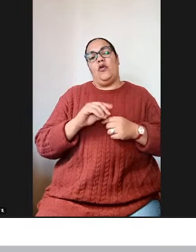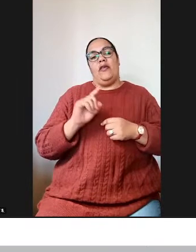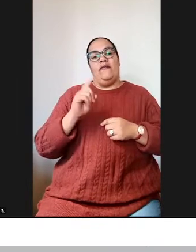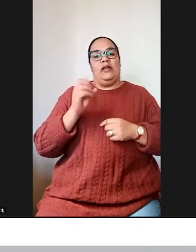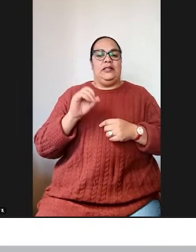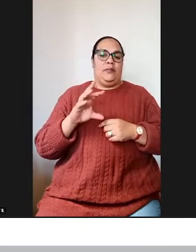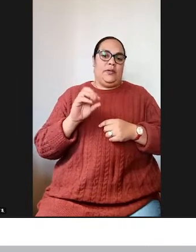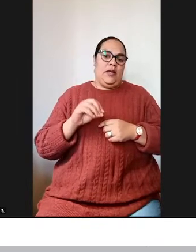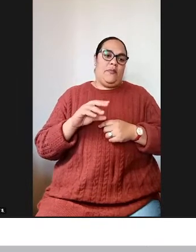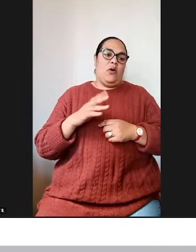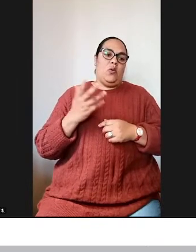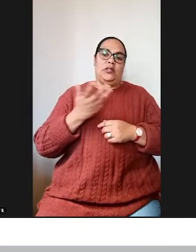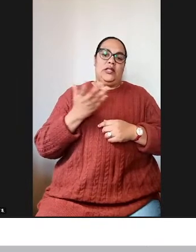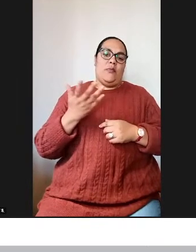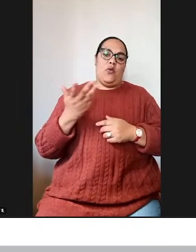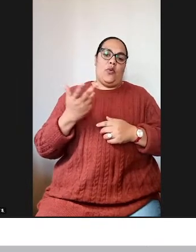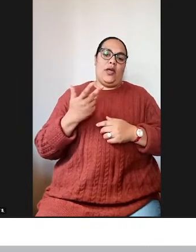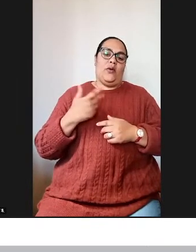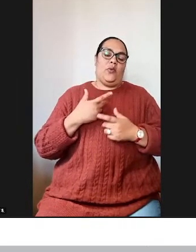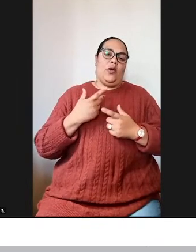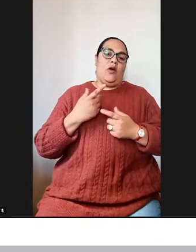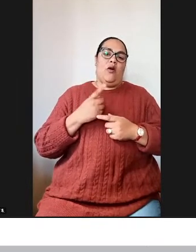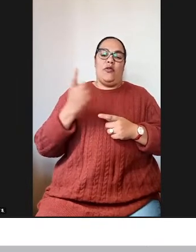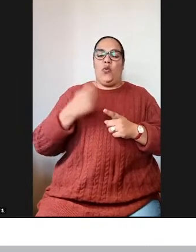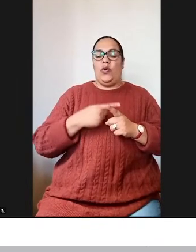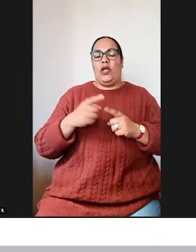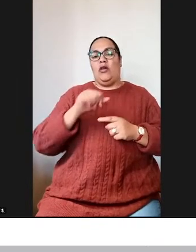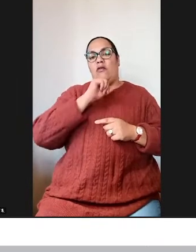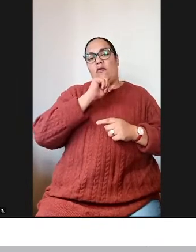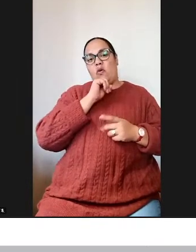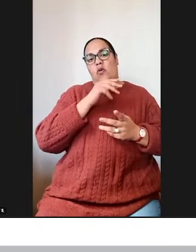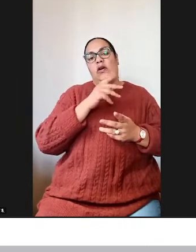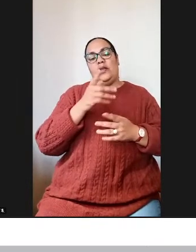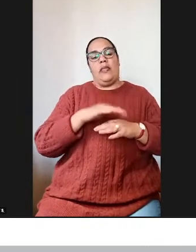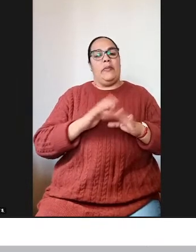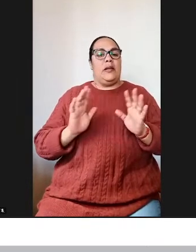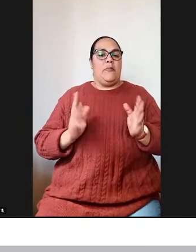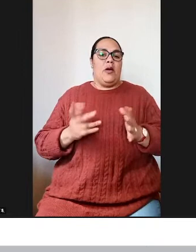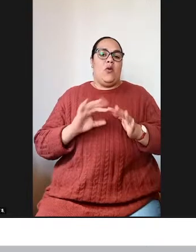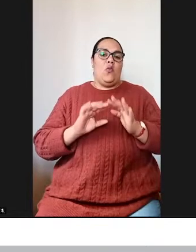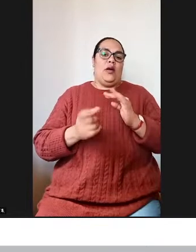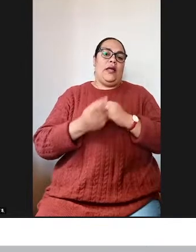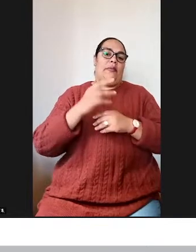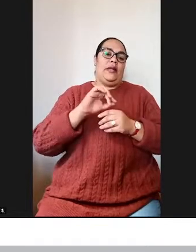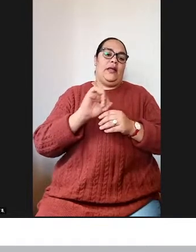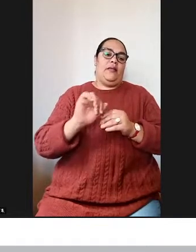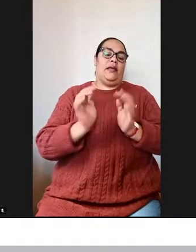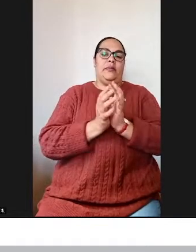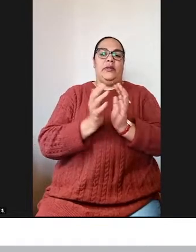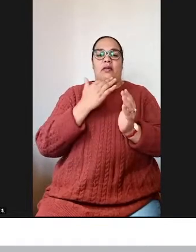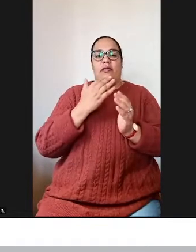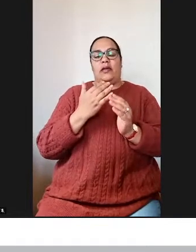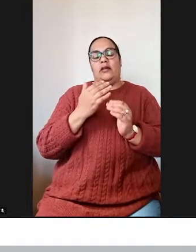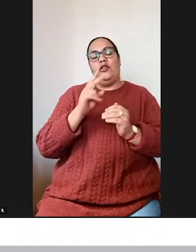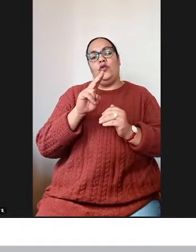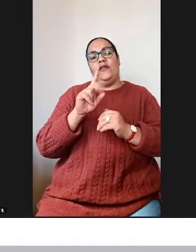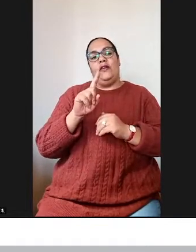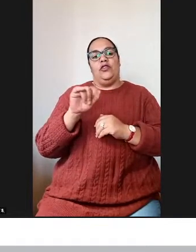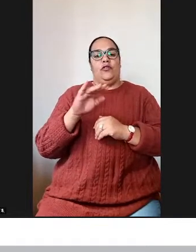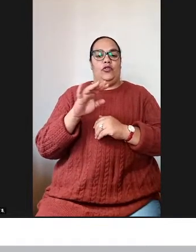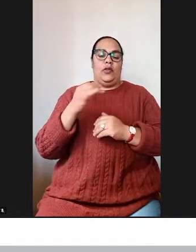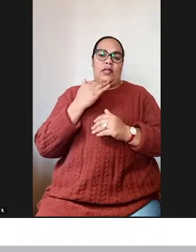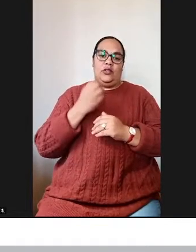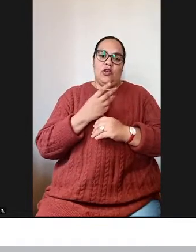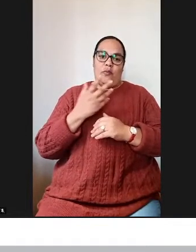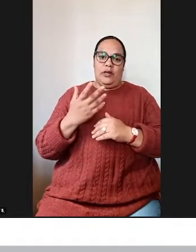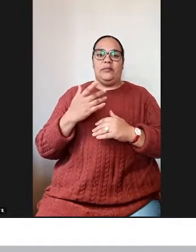September, somewhere in the late week of August. So that's basically what happened in this meeting, Chairperson, on the 21st of June. Thank you so much. That